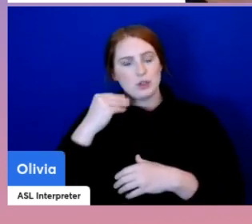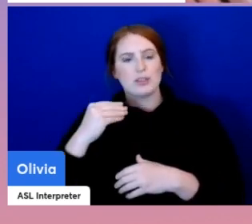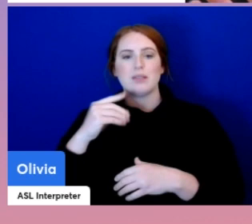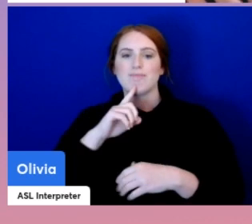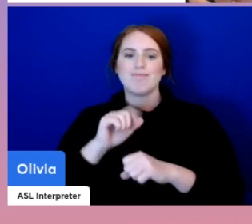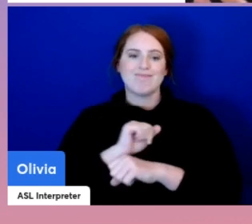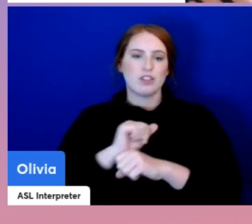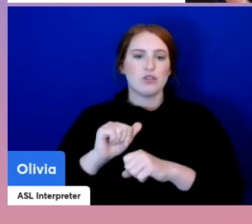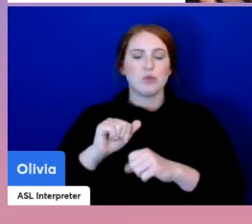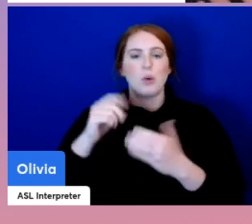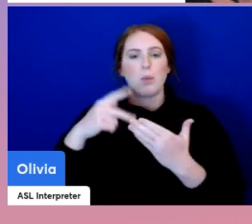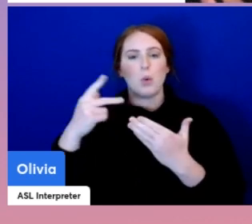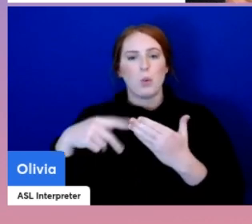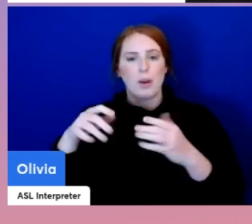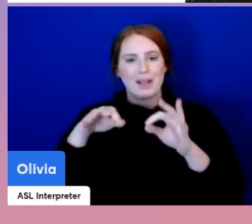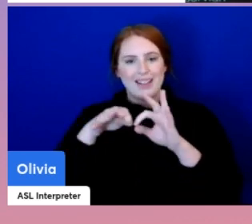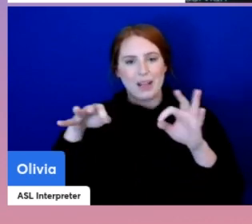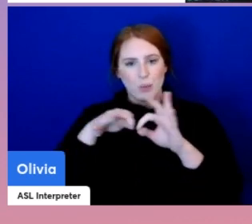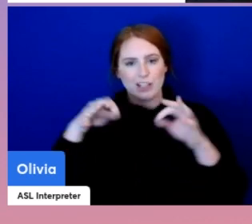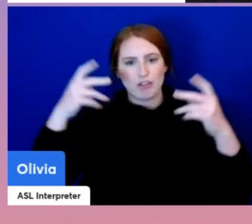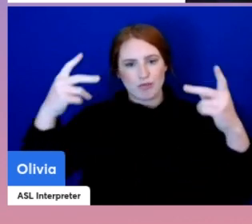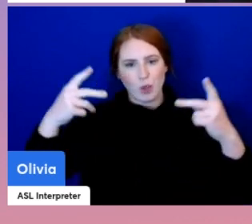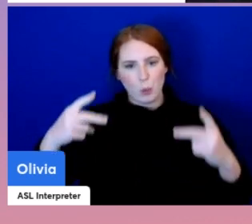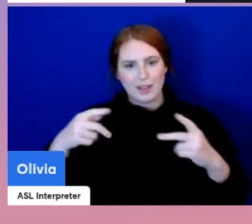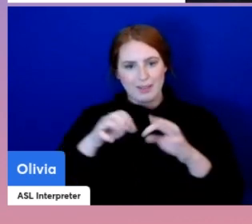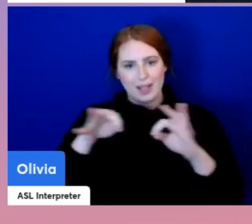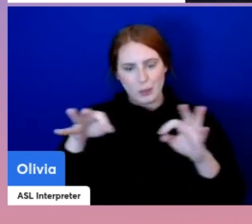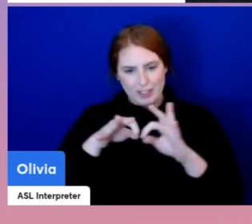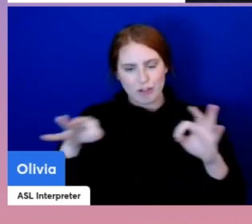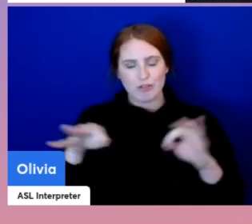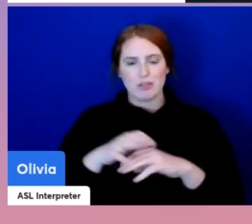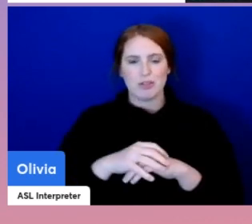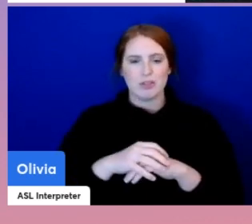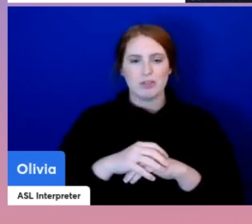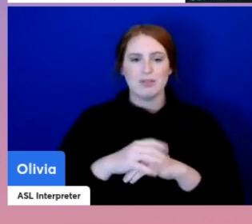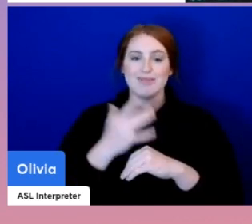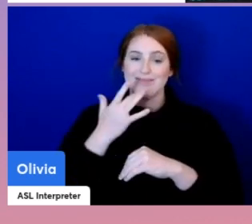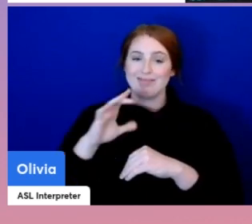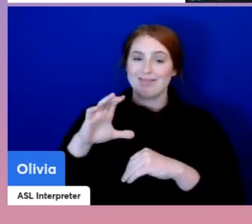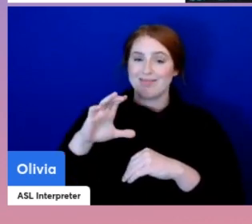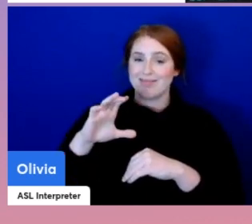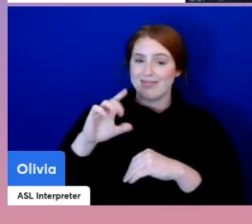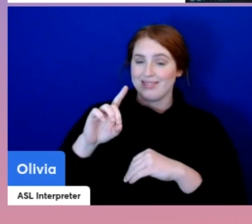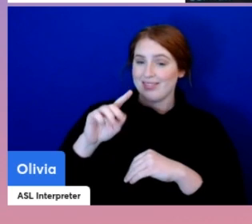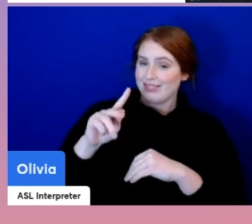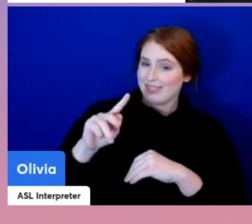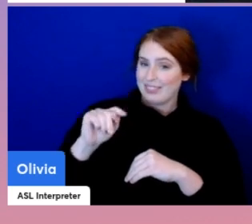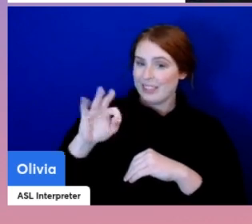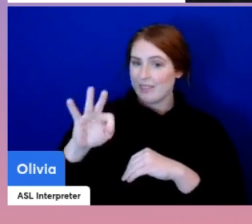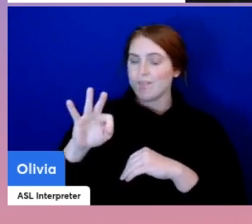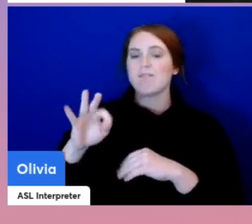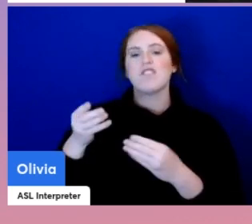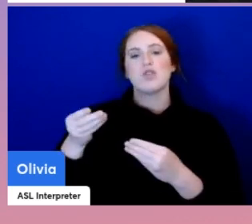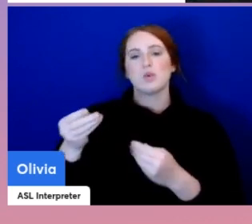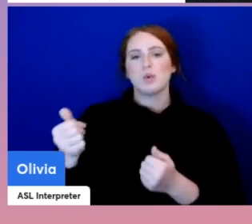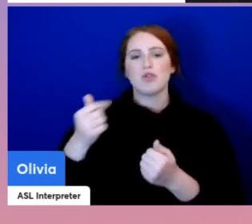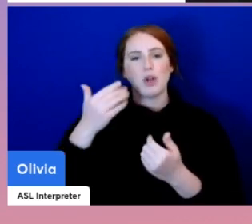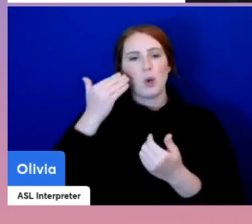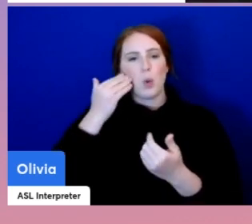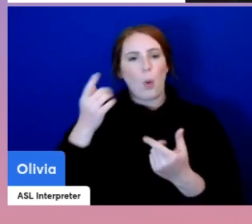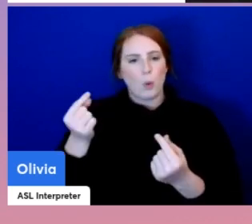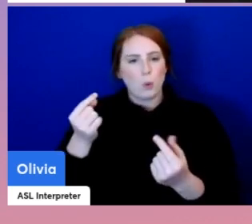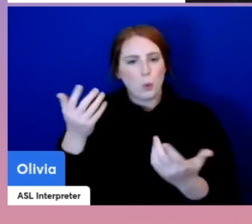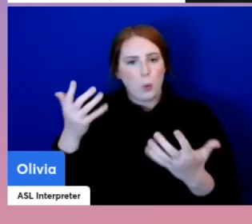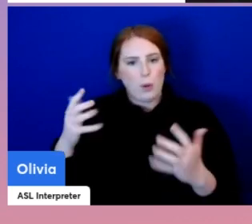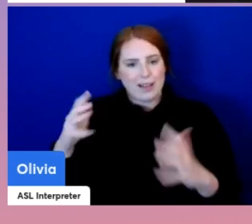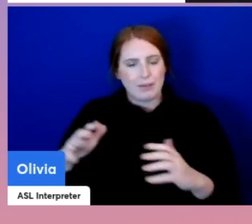for learning a new domain-specific language just for policies. Luckily, CDKTF has a solution for this already. And so the concept